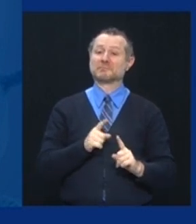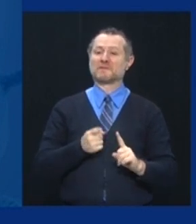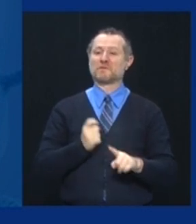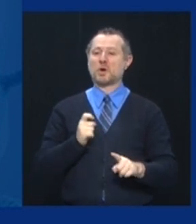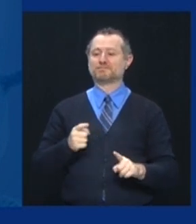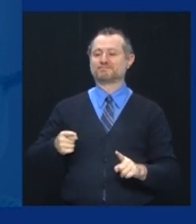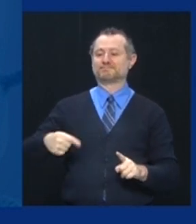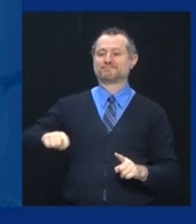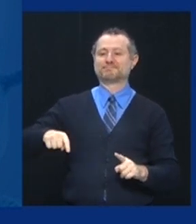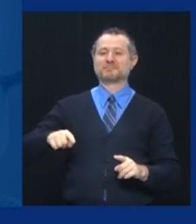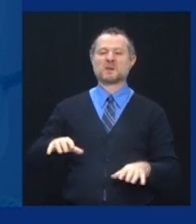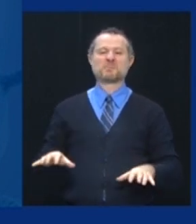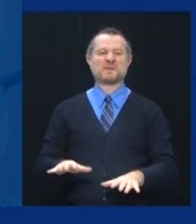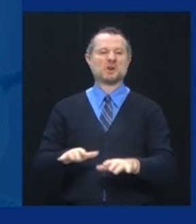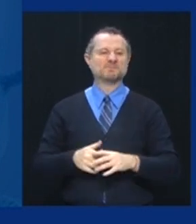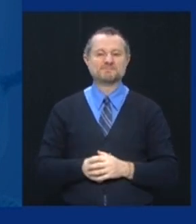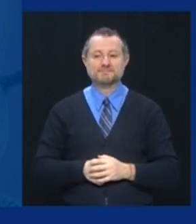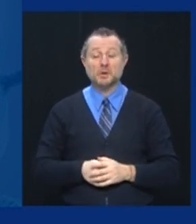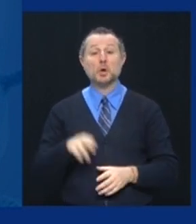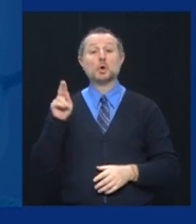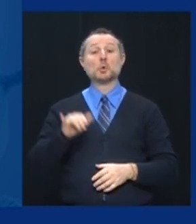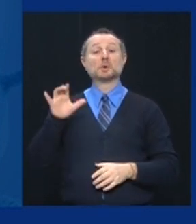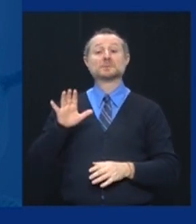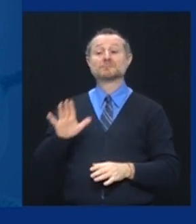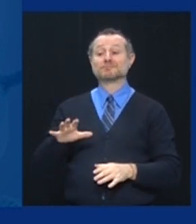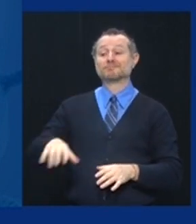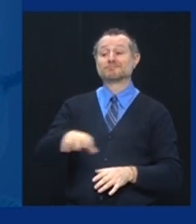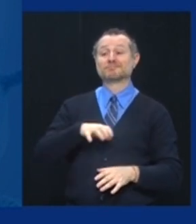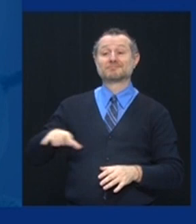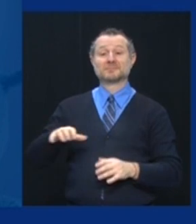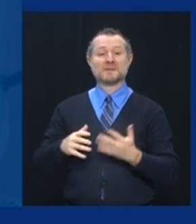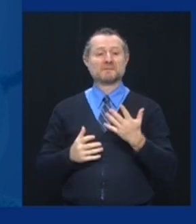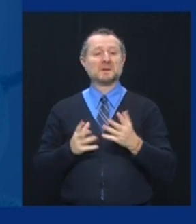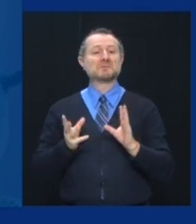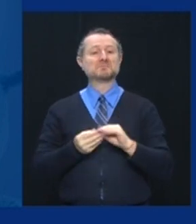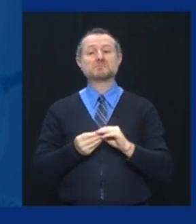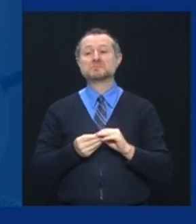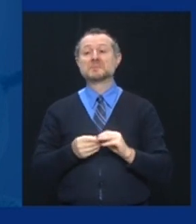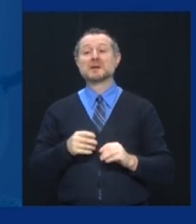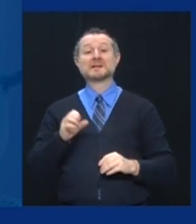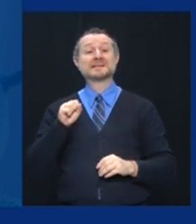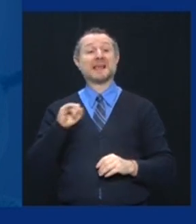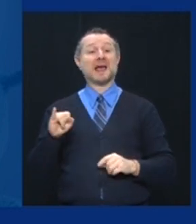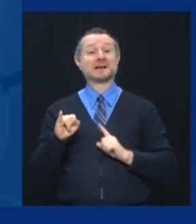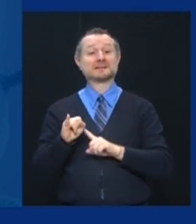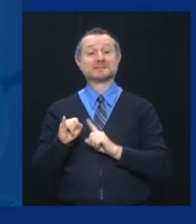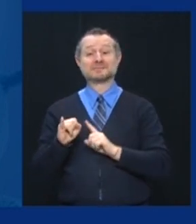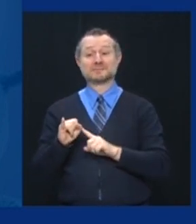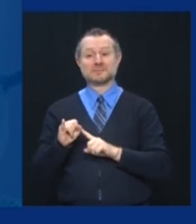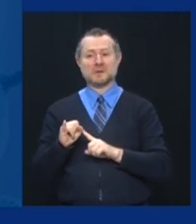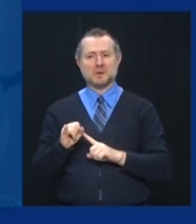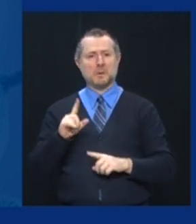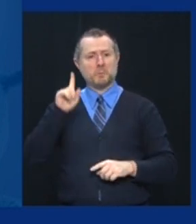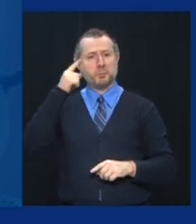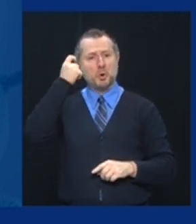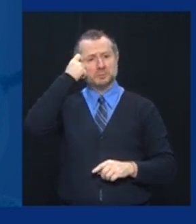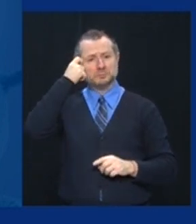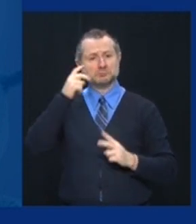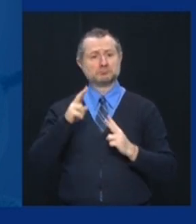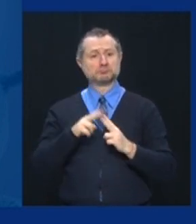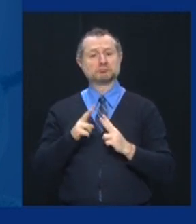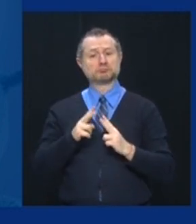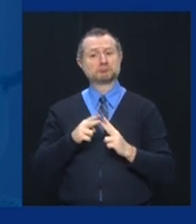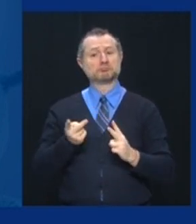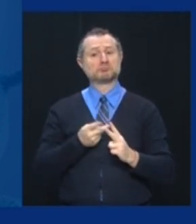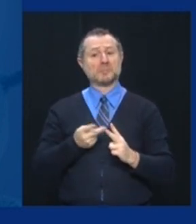New York City positivity, Staten Island and the Bronx. Staten Island is higher than